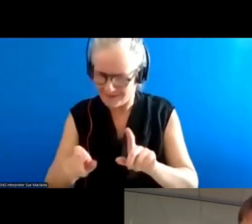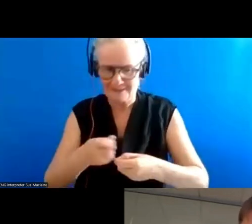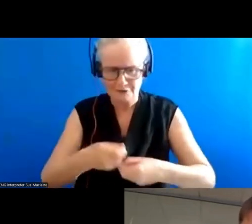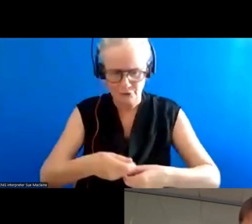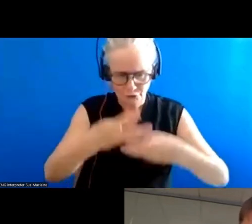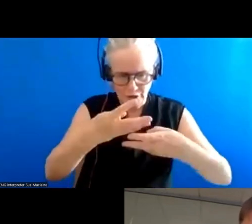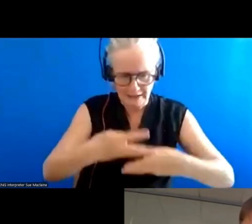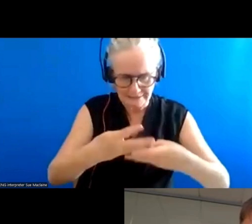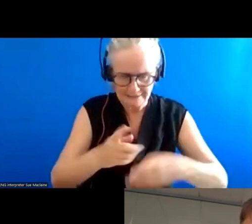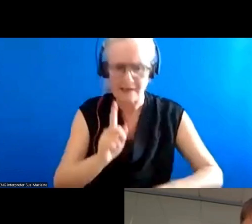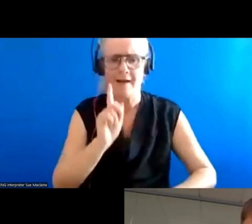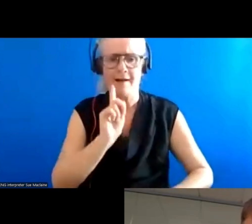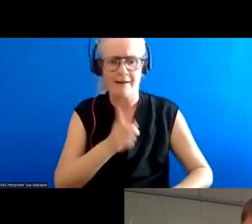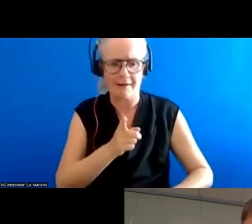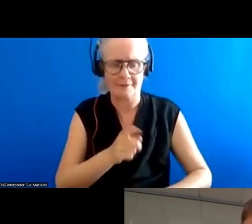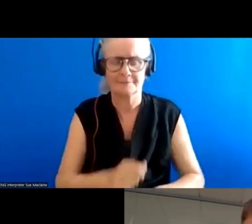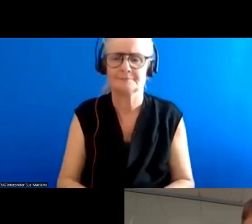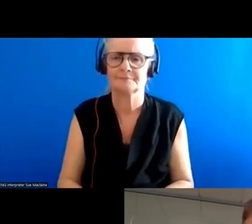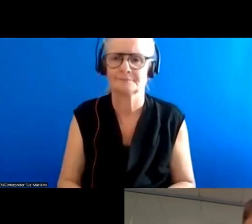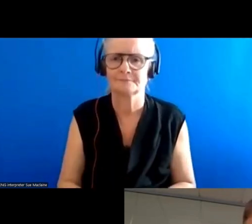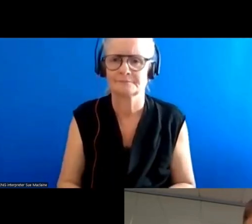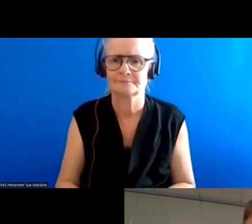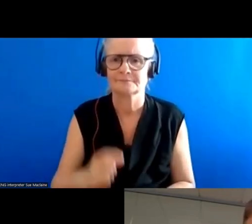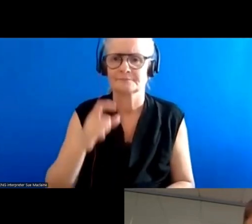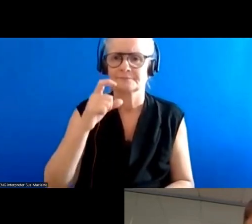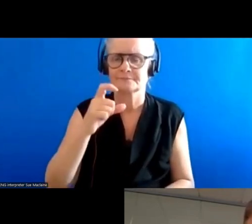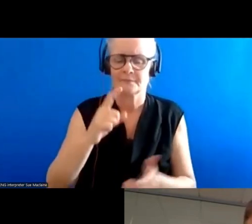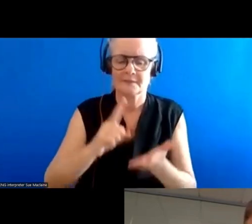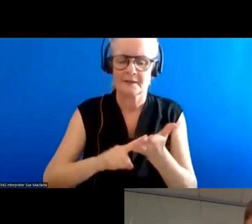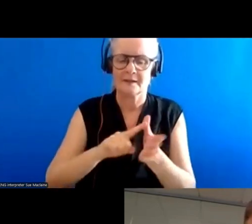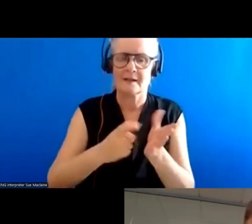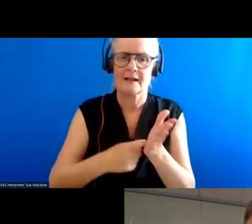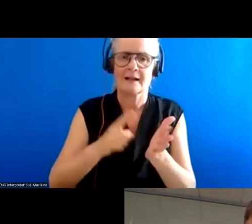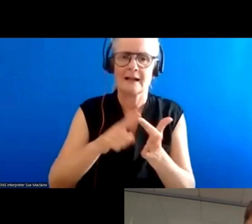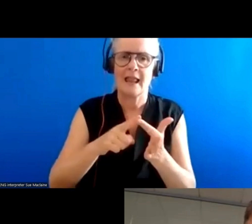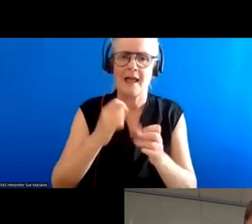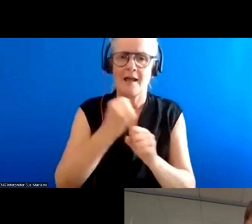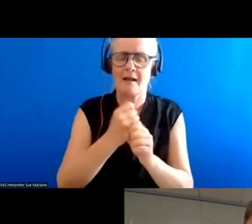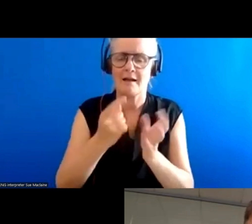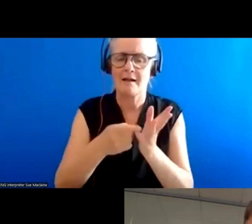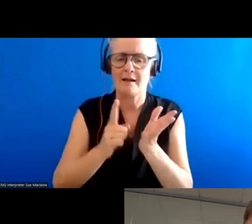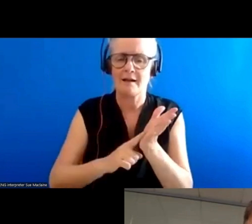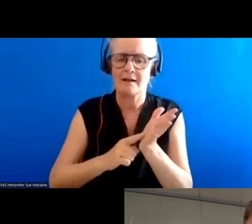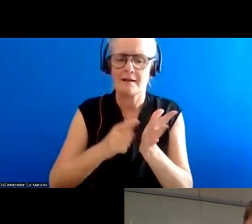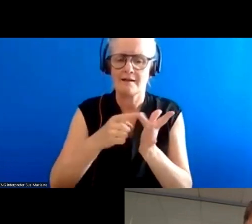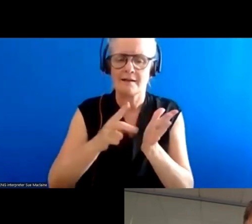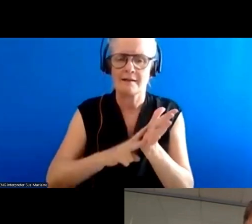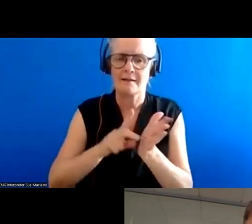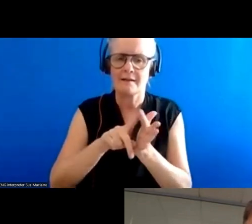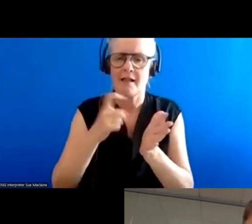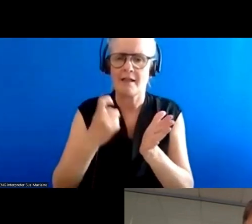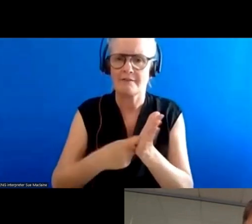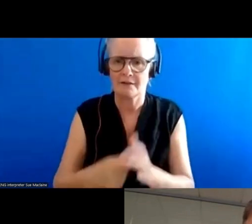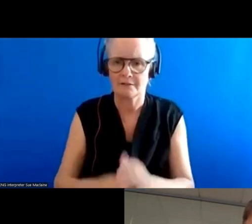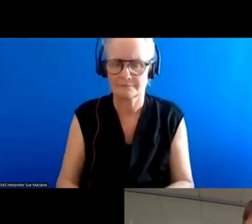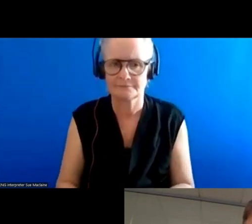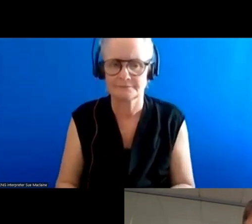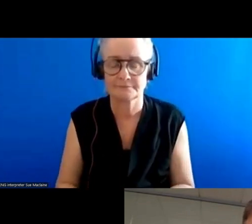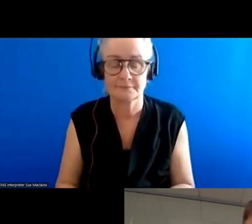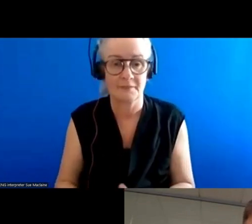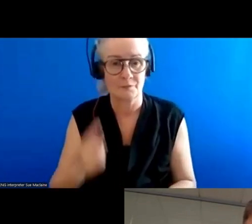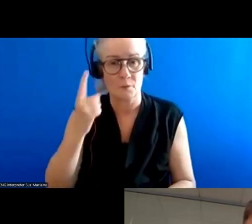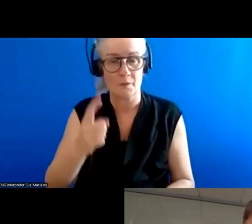up. So Claire as well, Gulliver said, we had a good chat about the challenges for large geographic